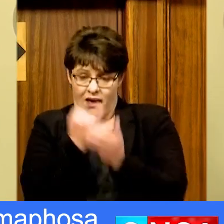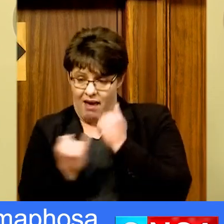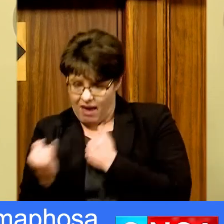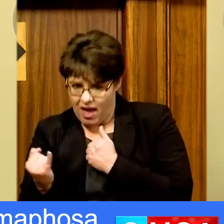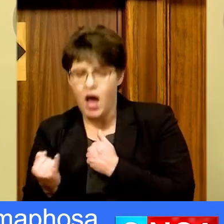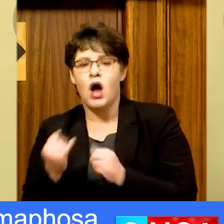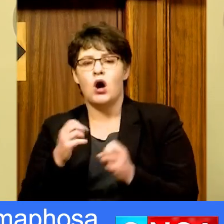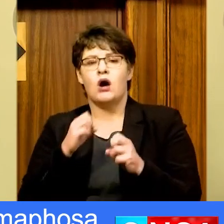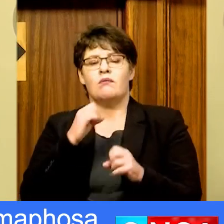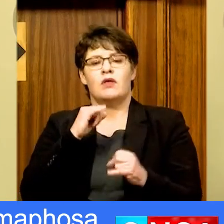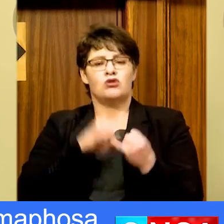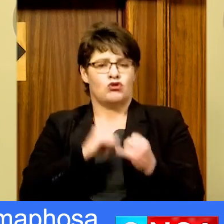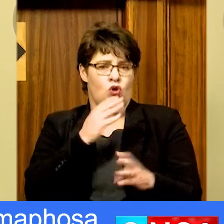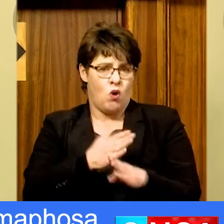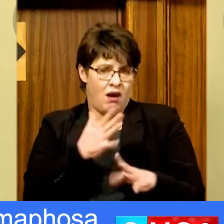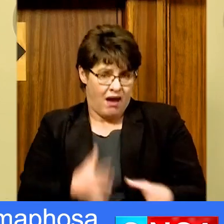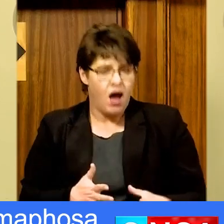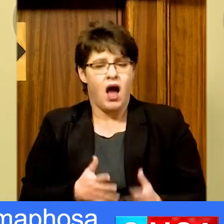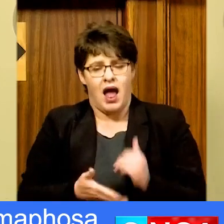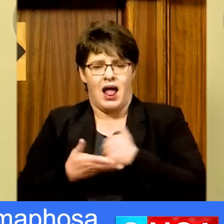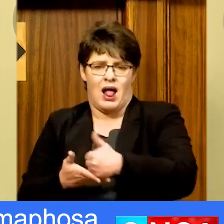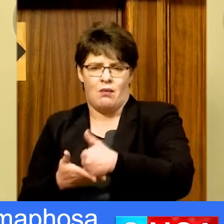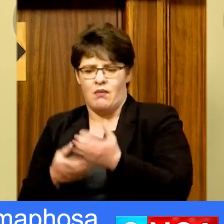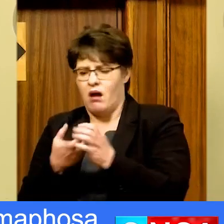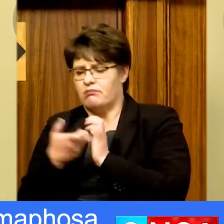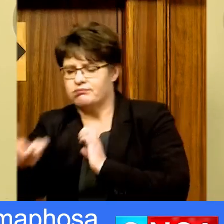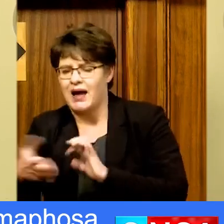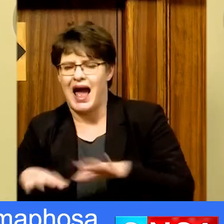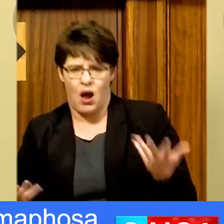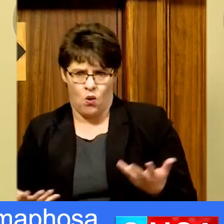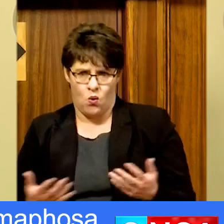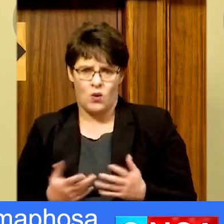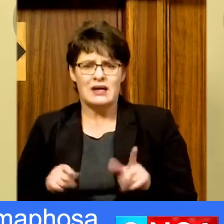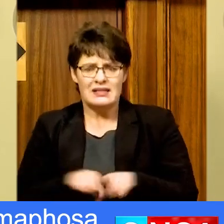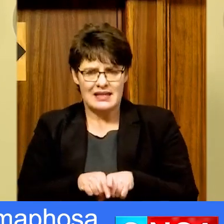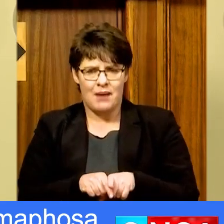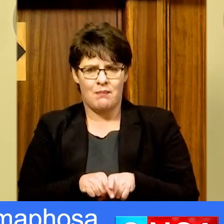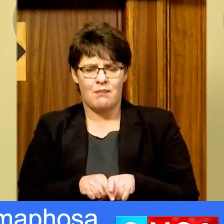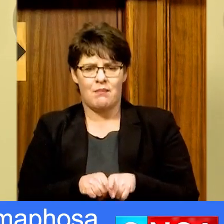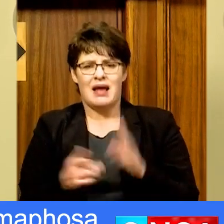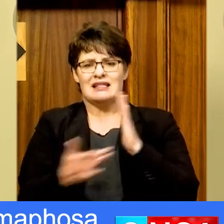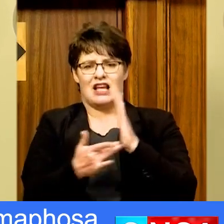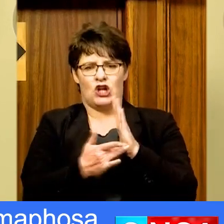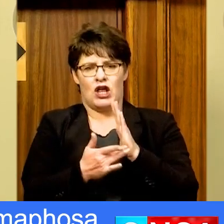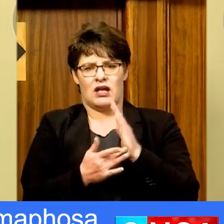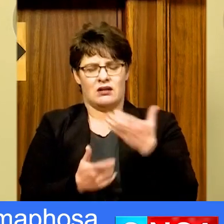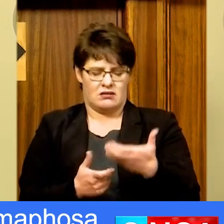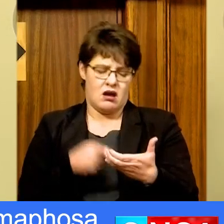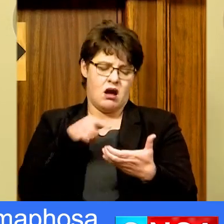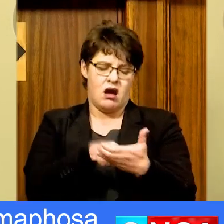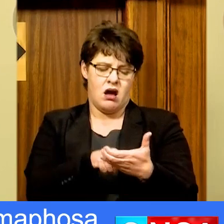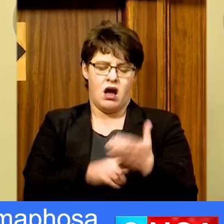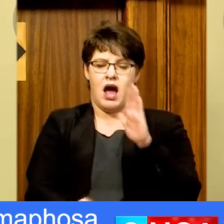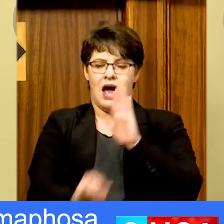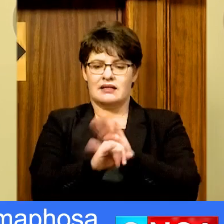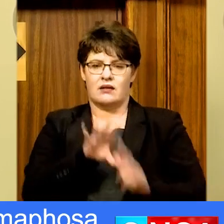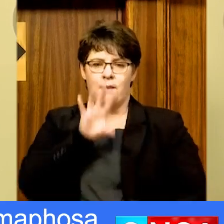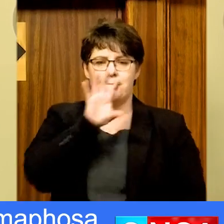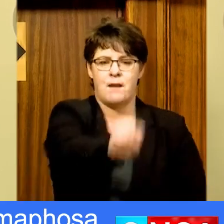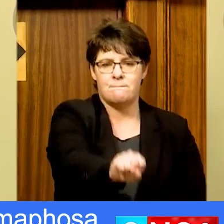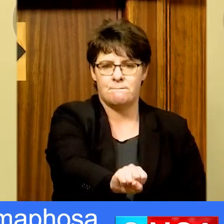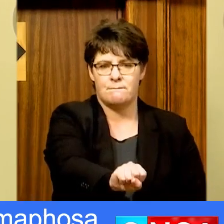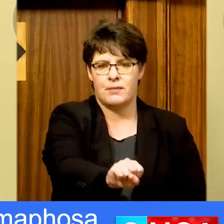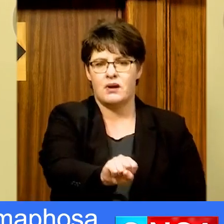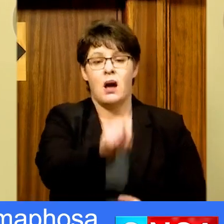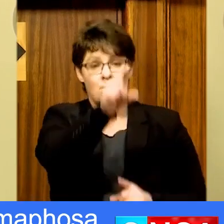quarantined. We are deploying digital technologies to strengthen the identification, the